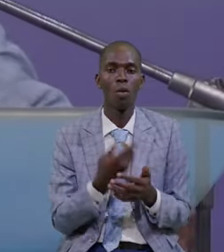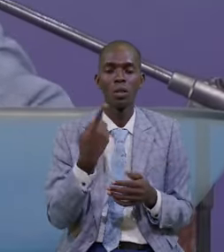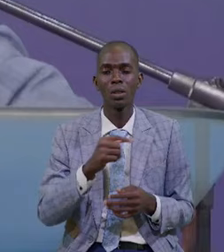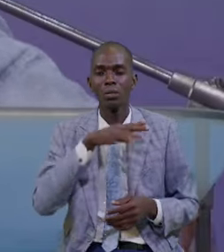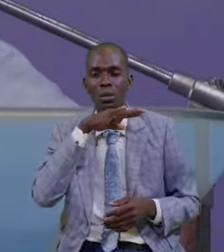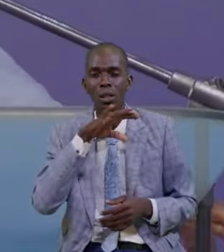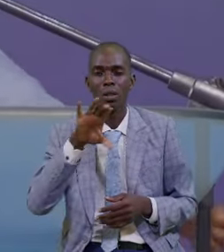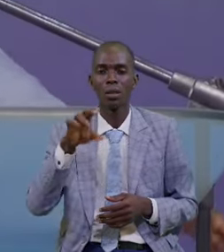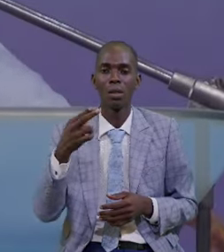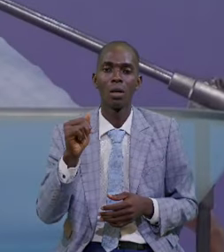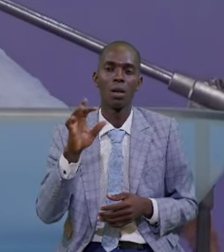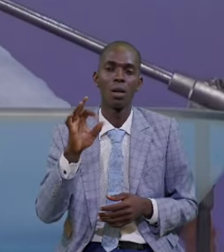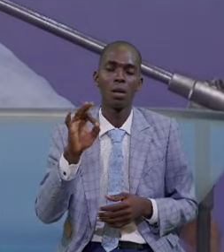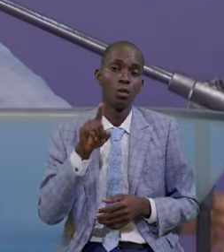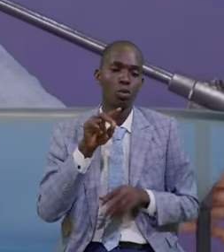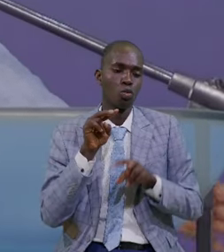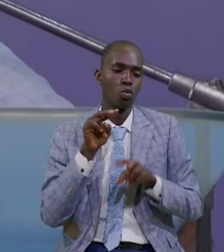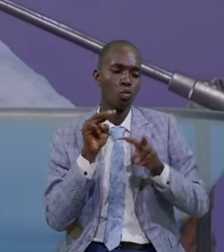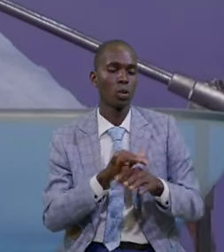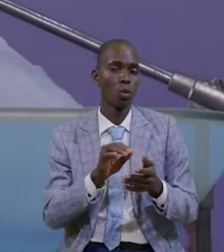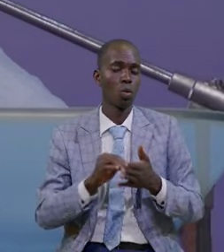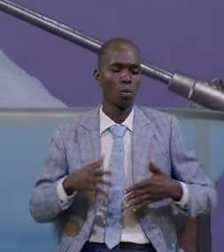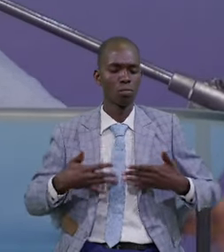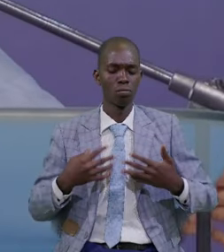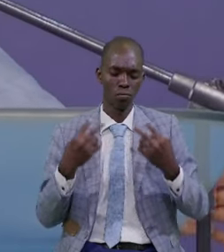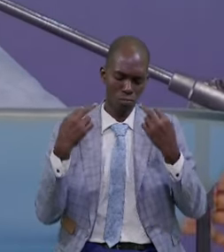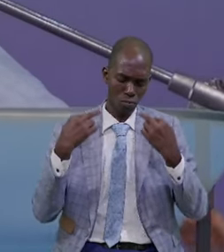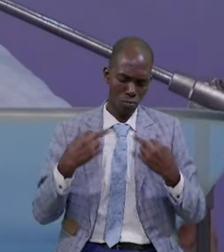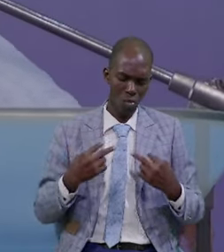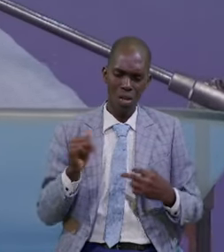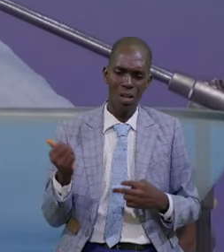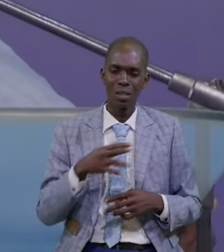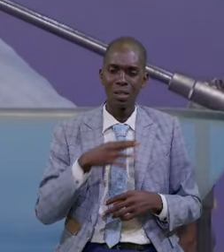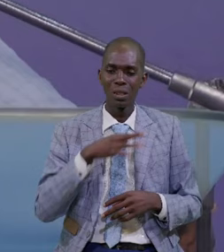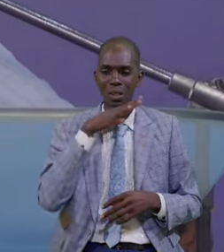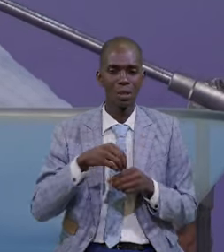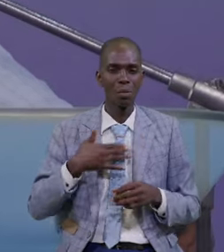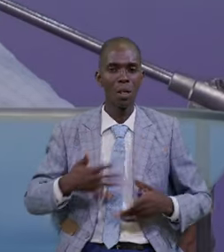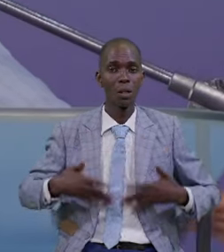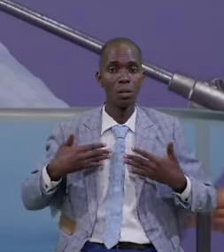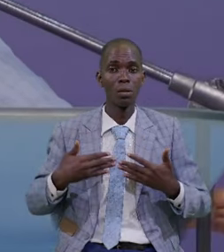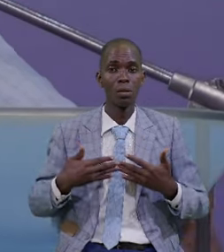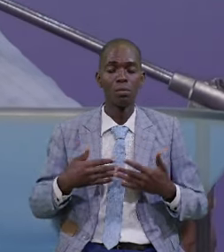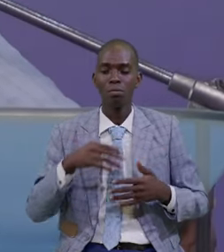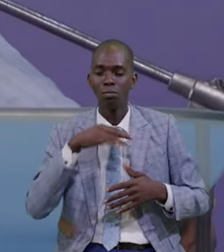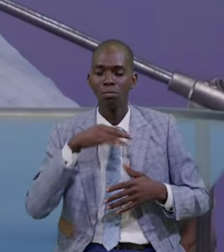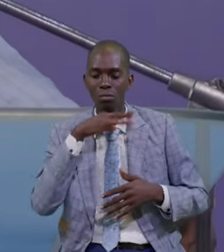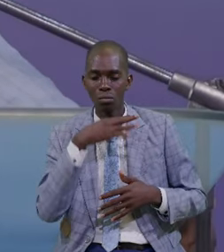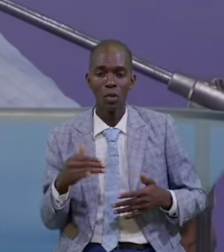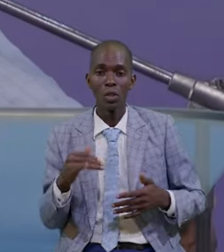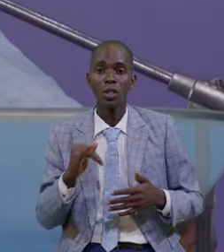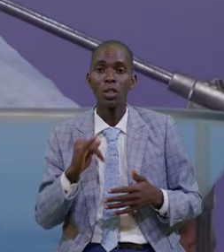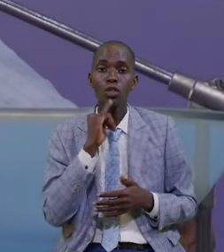at your life. Any chaff in my life? Chaff is not poison. Chaff is